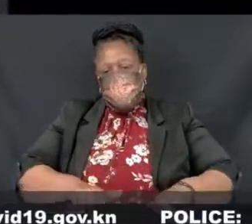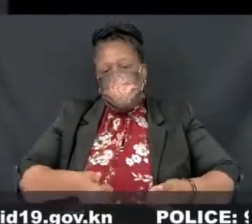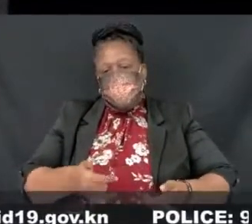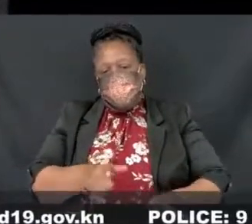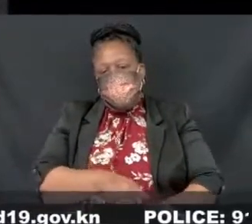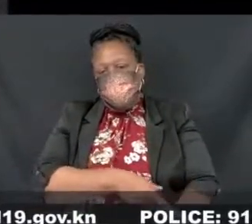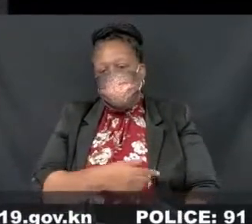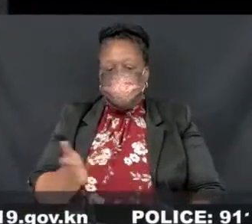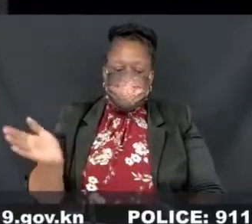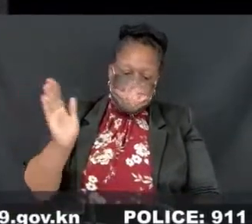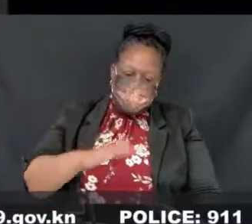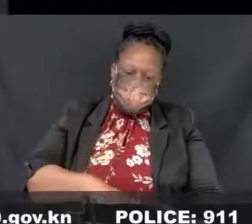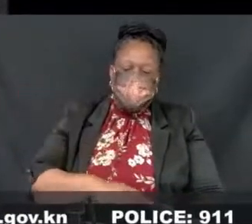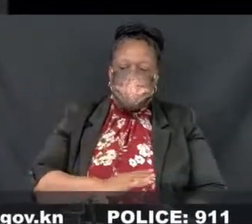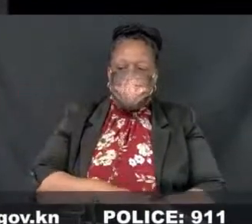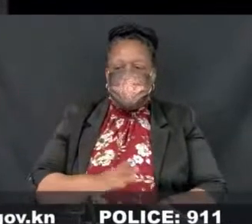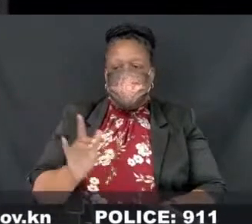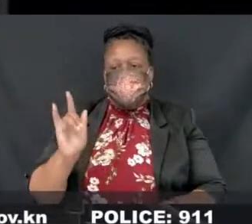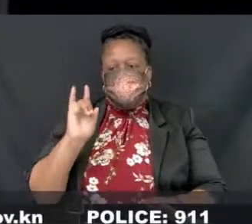accepted.